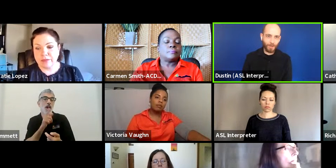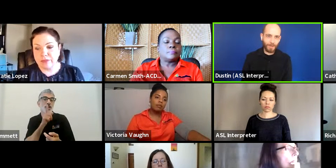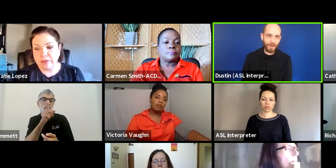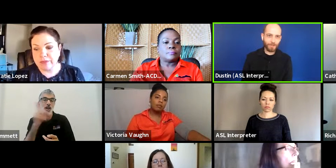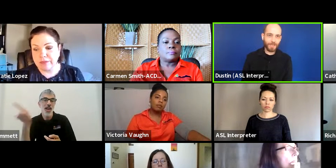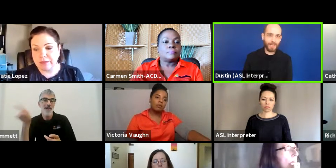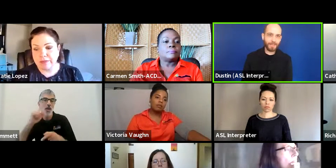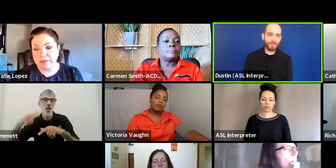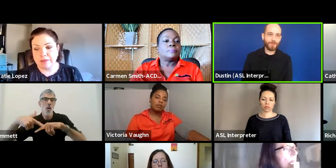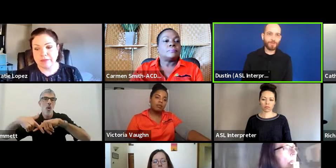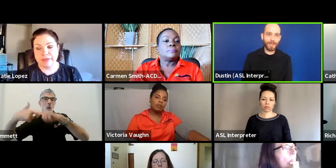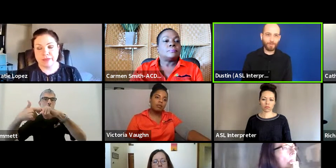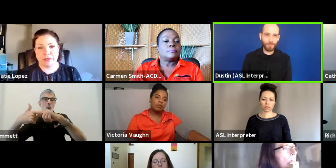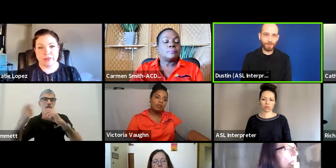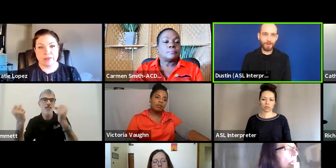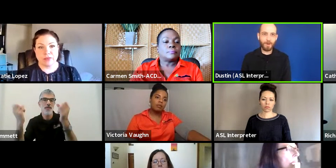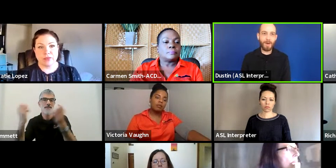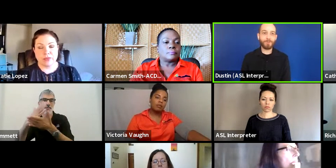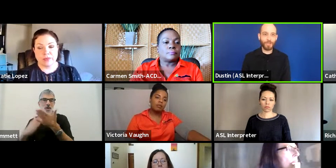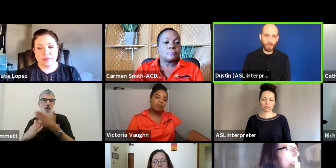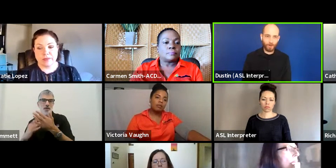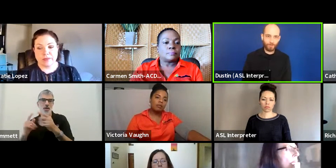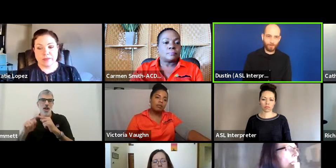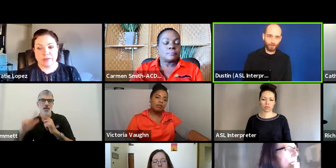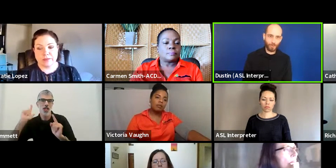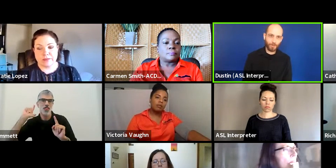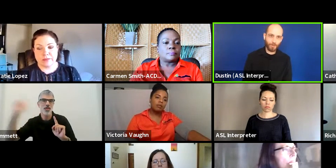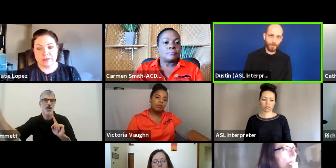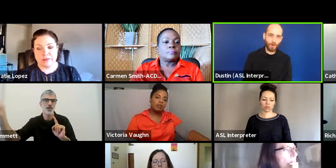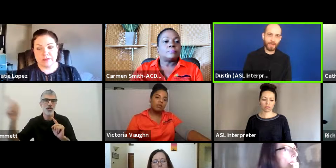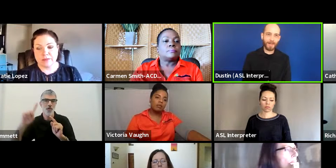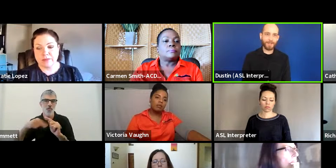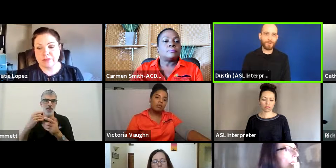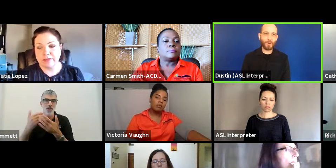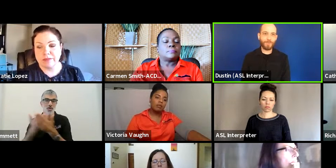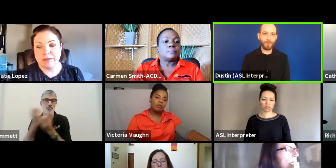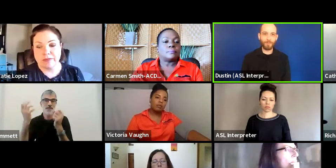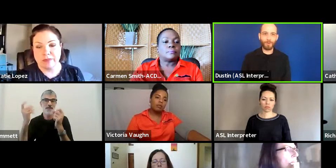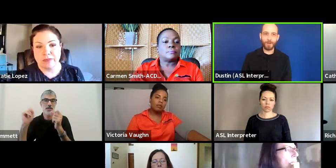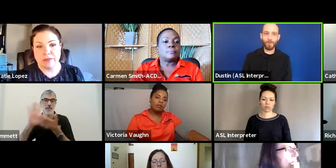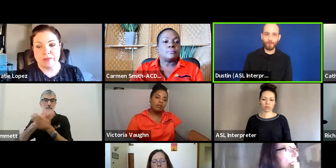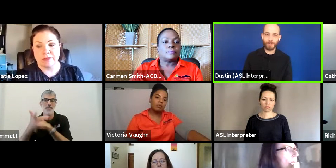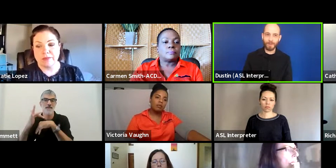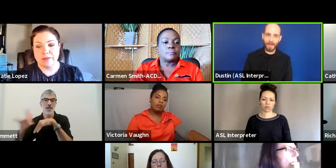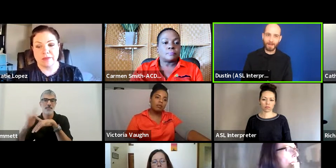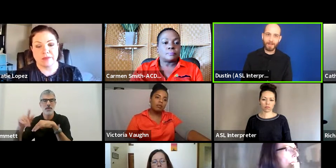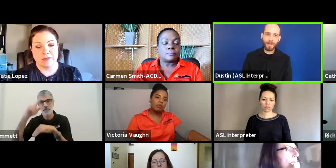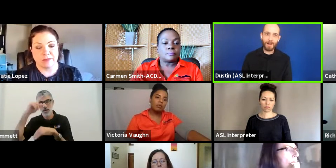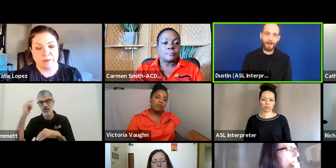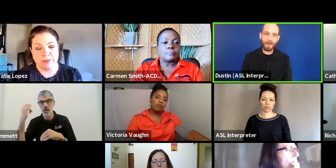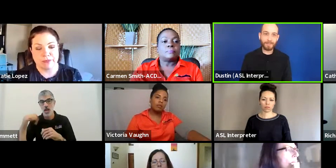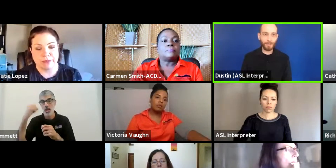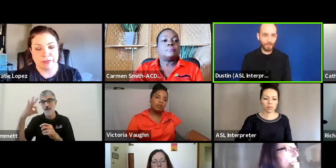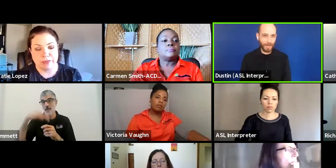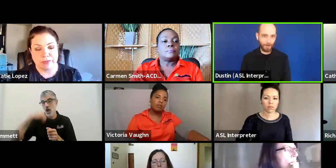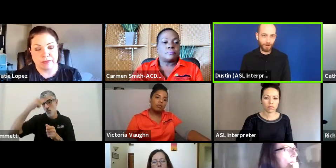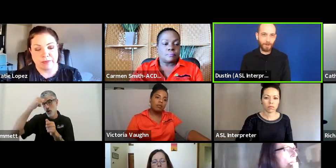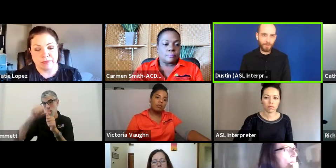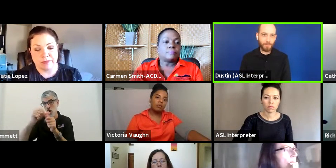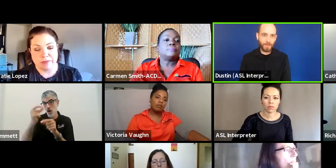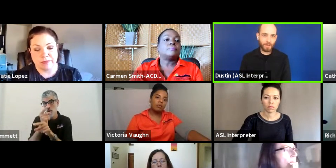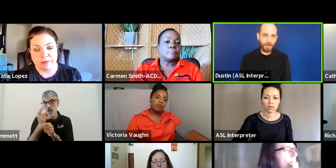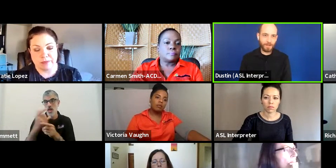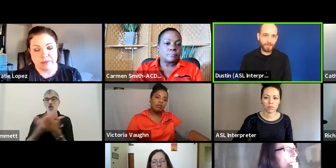with someone, and they were saying that the new test was supposed to come out January 1st, 2021. And I didn't know if they were putting a hold on that until